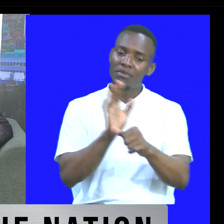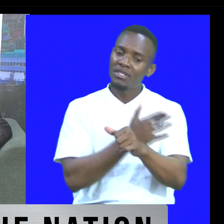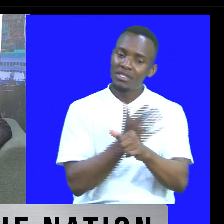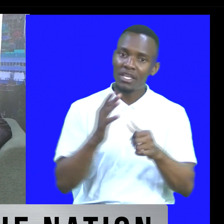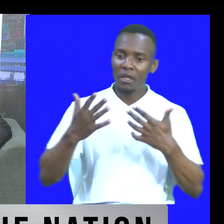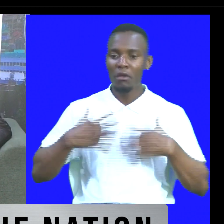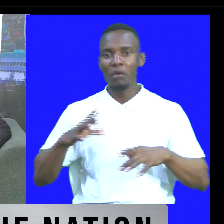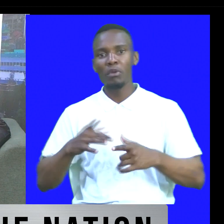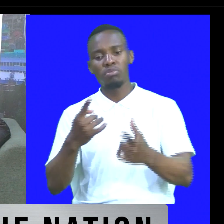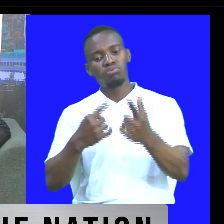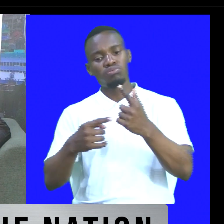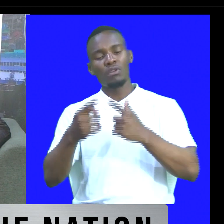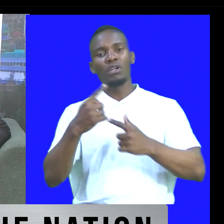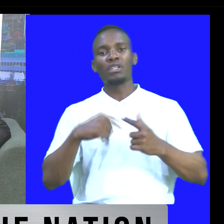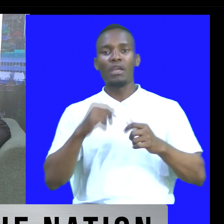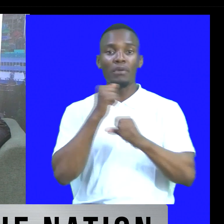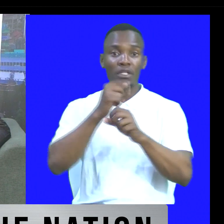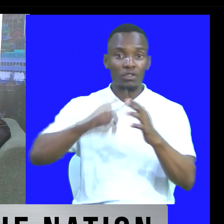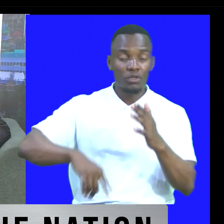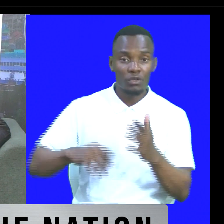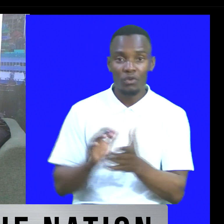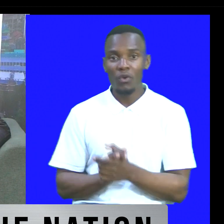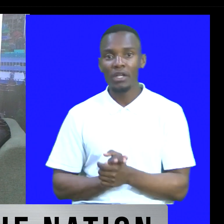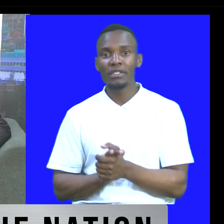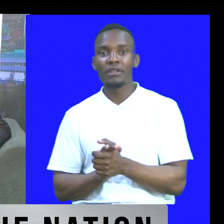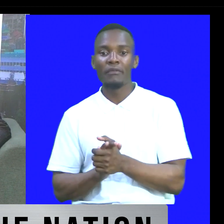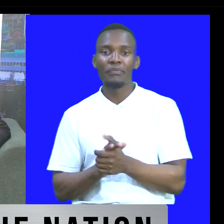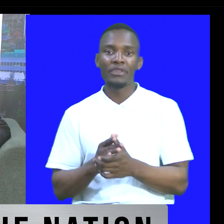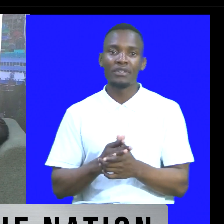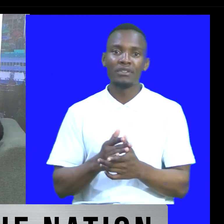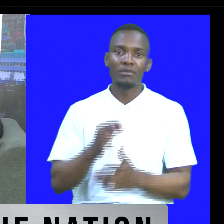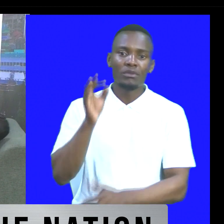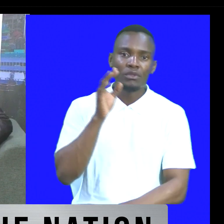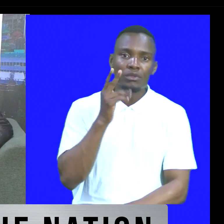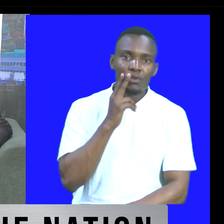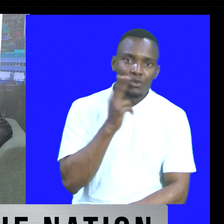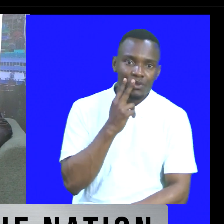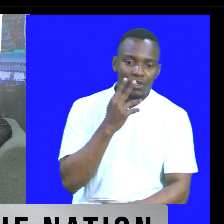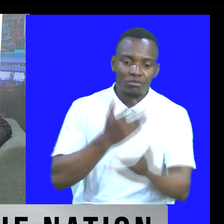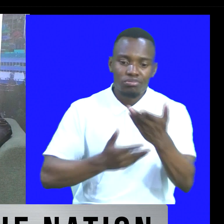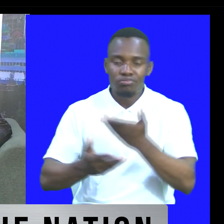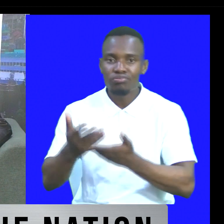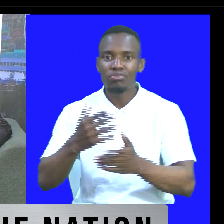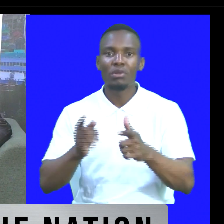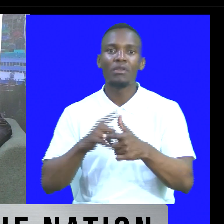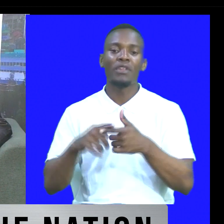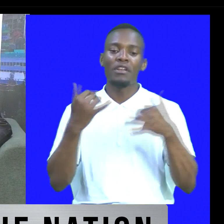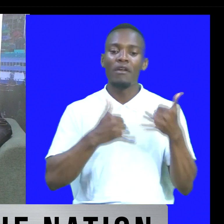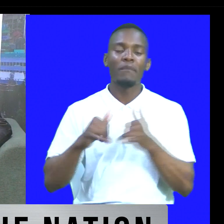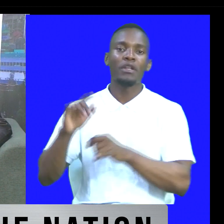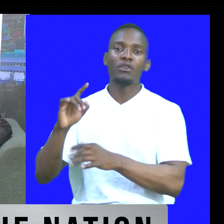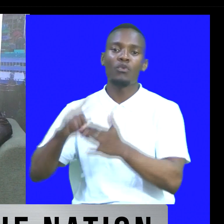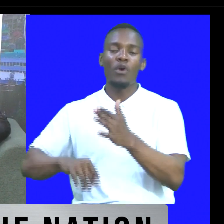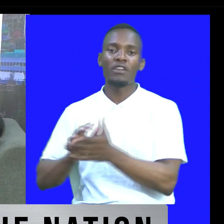out and actually played, exchanged cigarettes and played football together. That was one of the